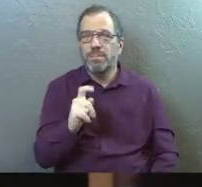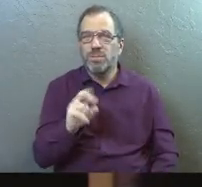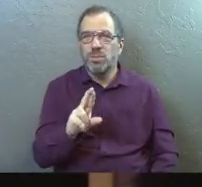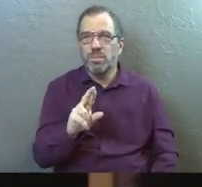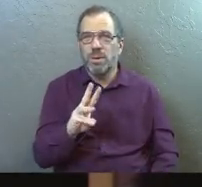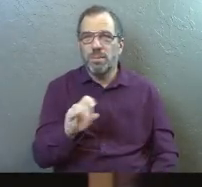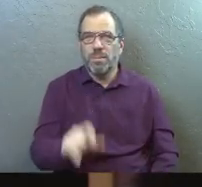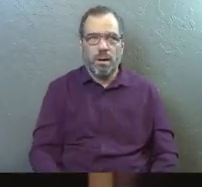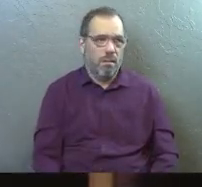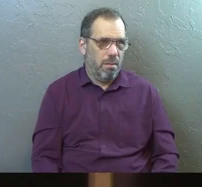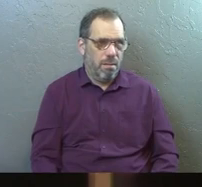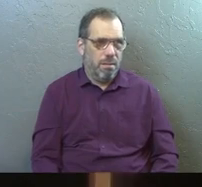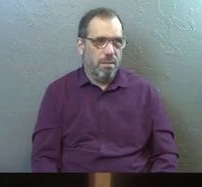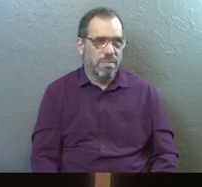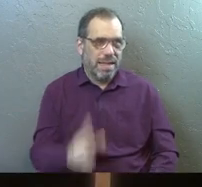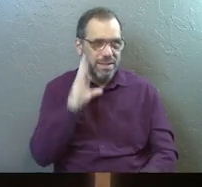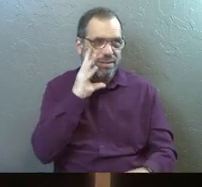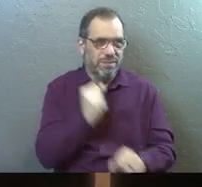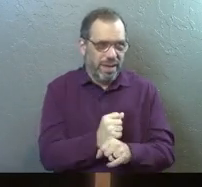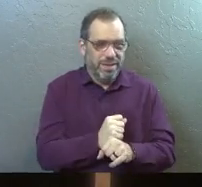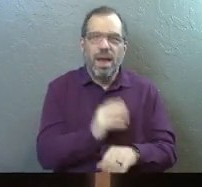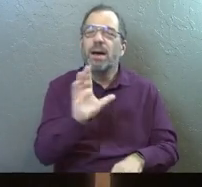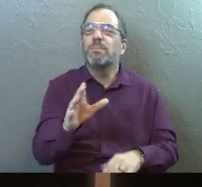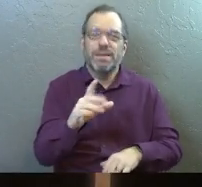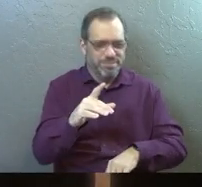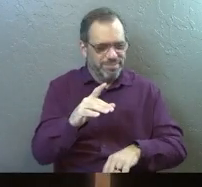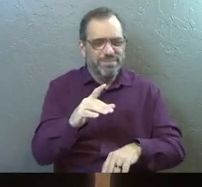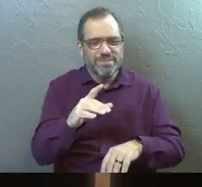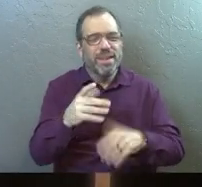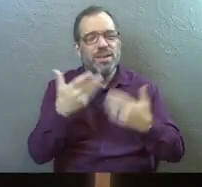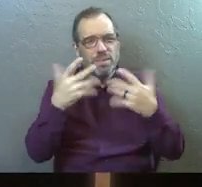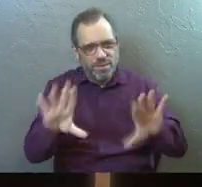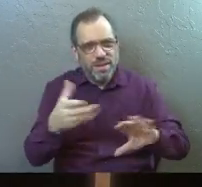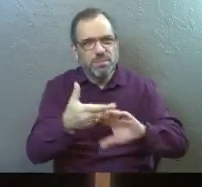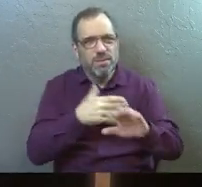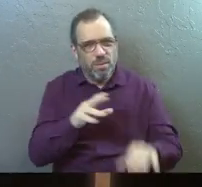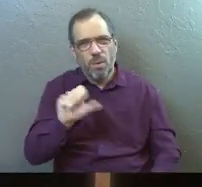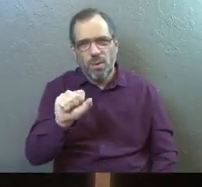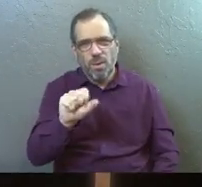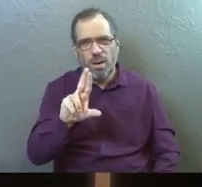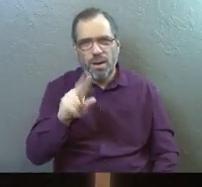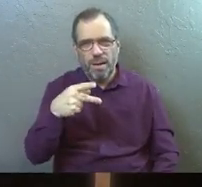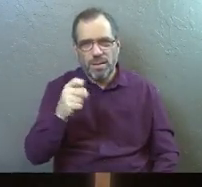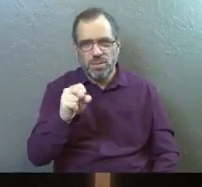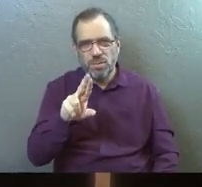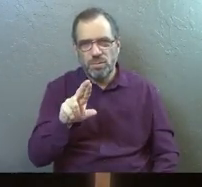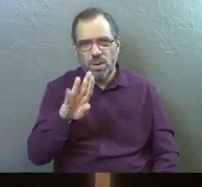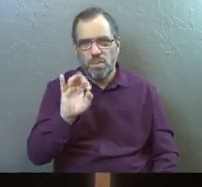Still a huge faith step, right? But you'll be done in time for Super Bowl.